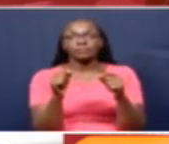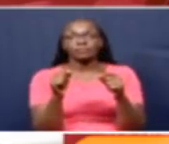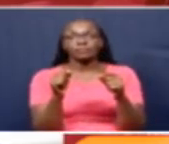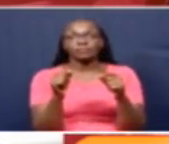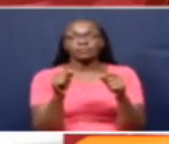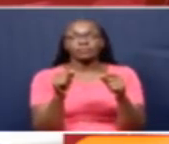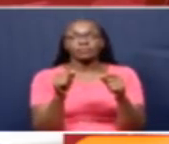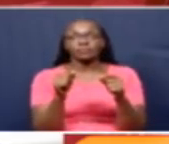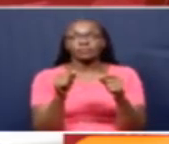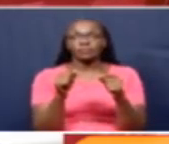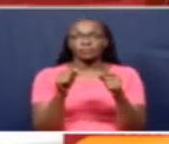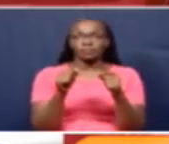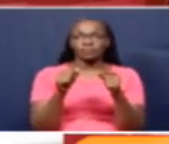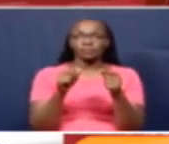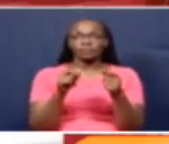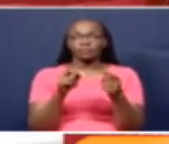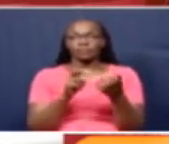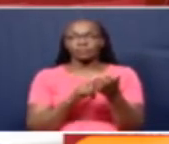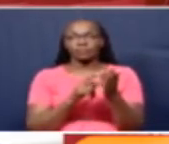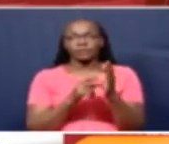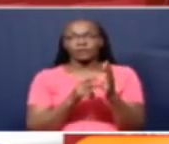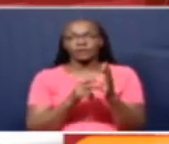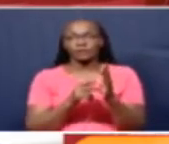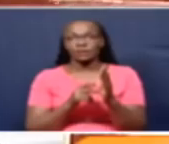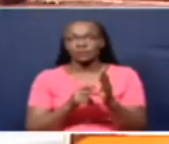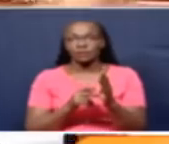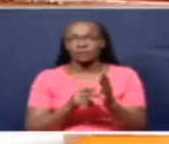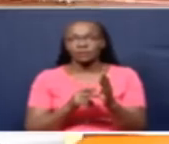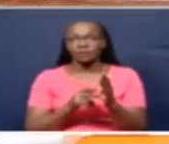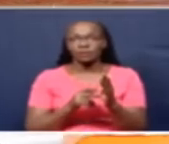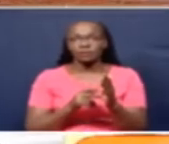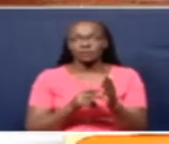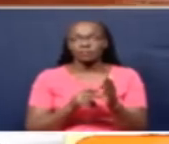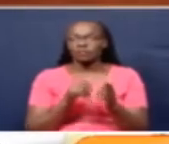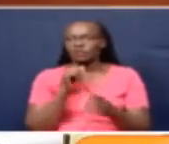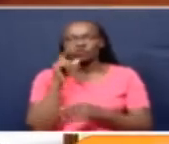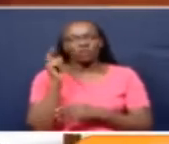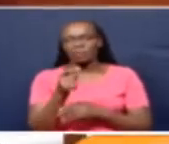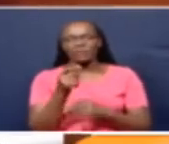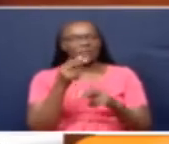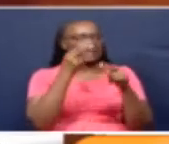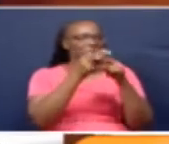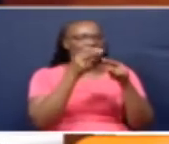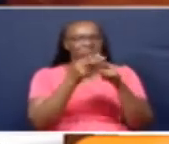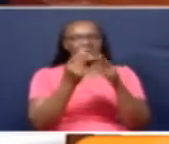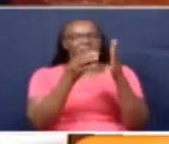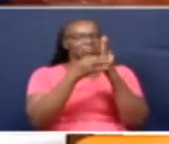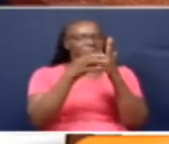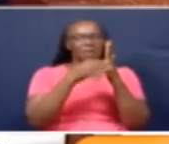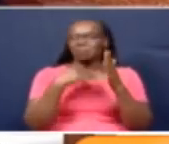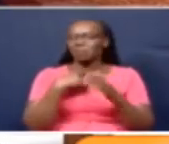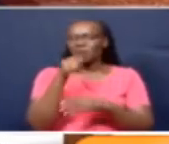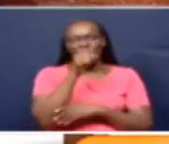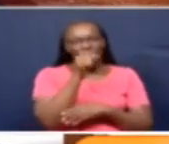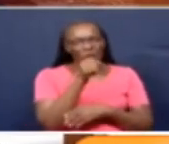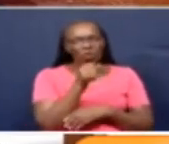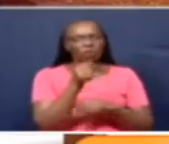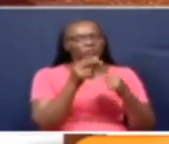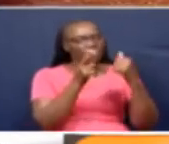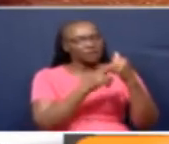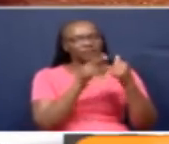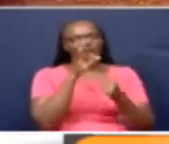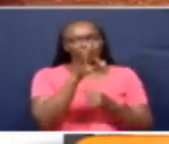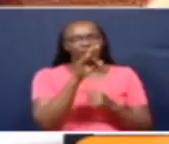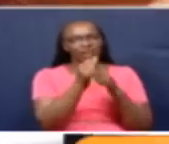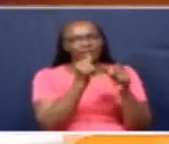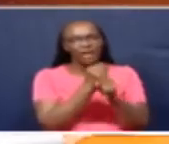dropping here. No. I mean, you're just saying. Name the dropping. Other day I don't have to drop names, man. I'm an old guy. I'm 76. But you just said you're having lunch with